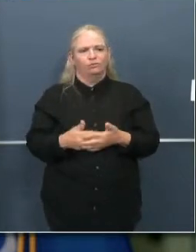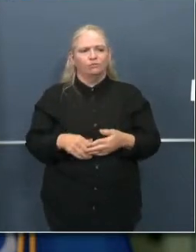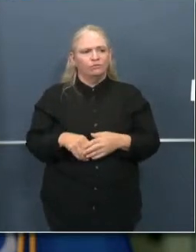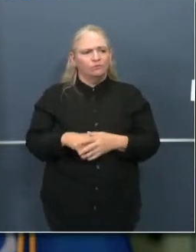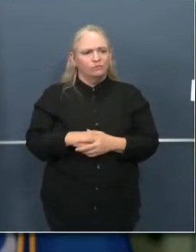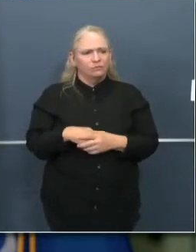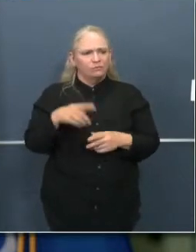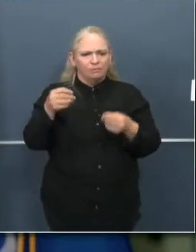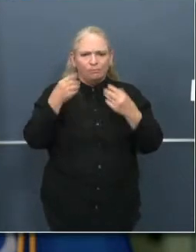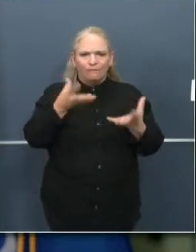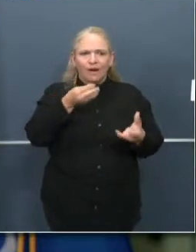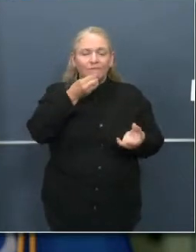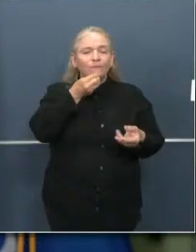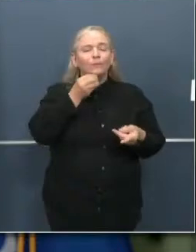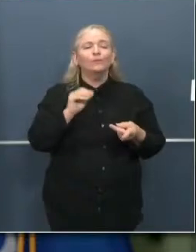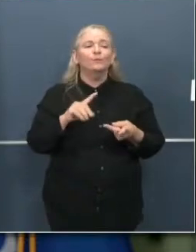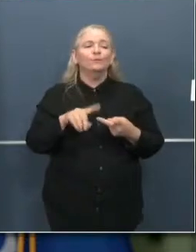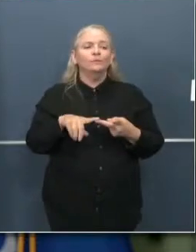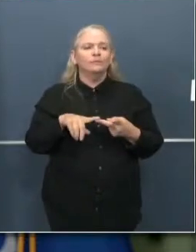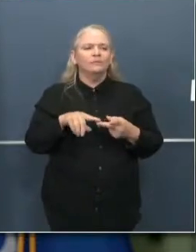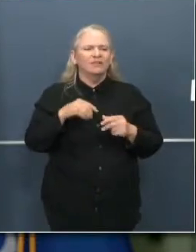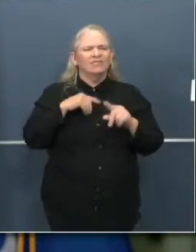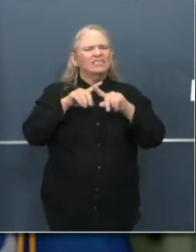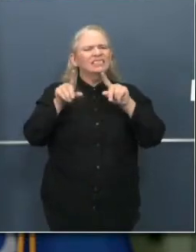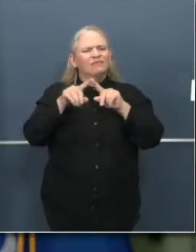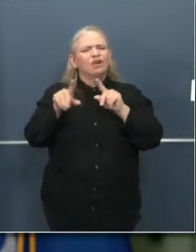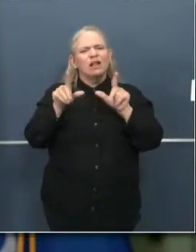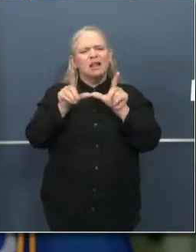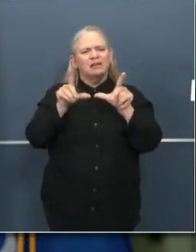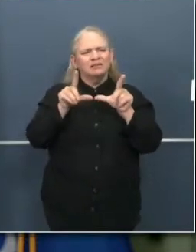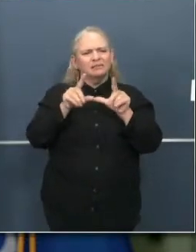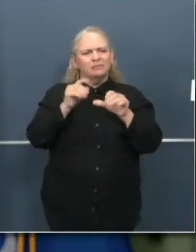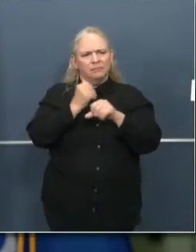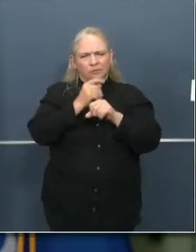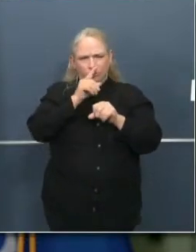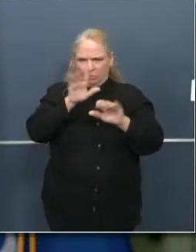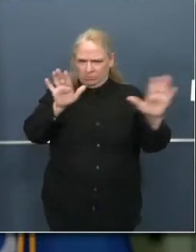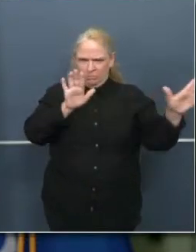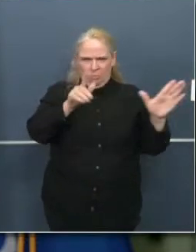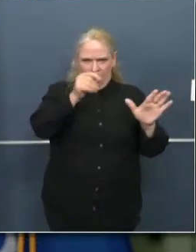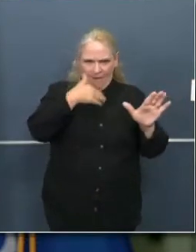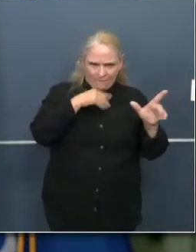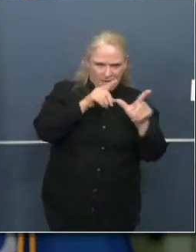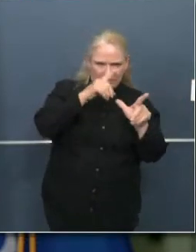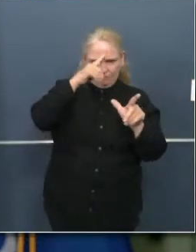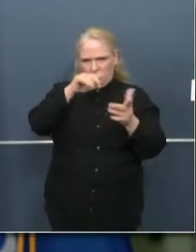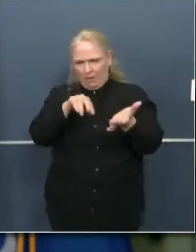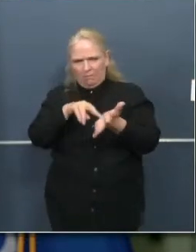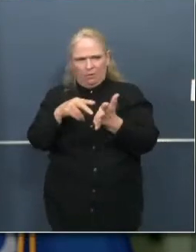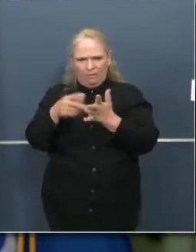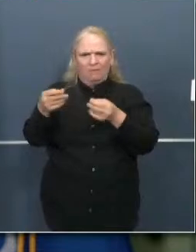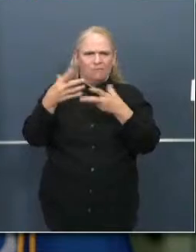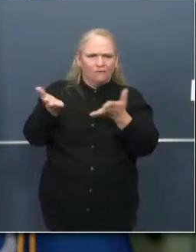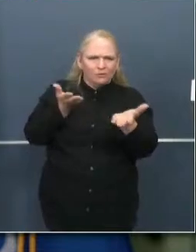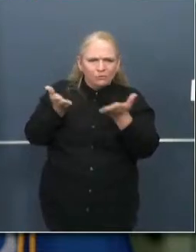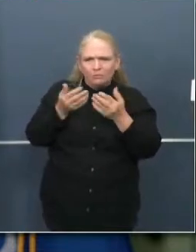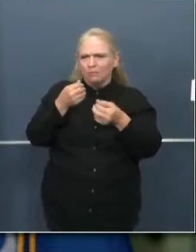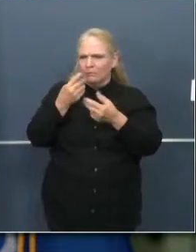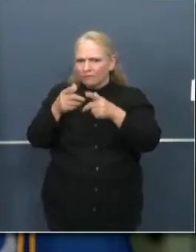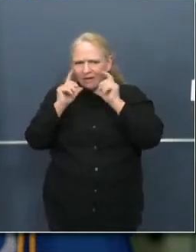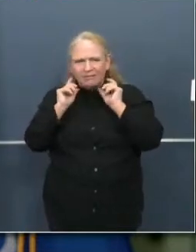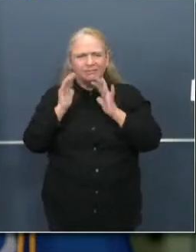being, there's still opportunities to still promote or rather operate businesses that have unique